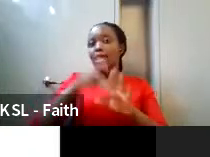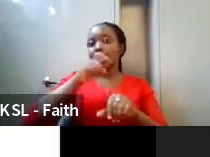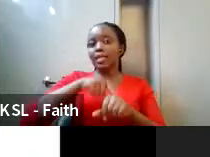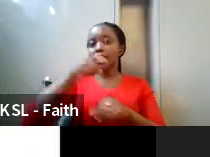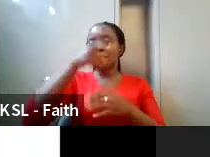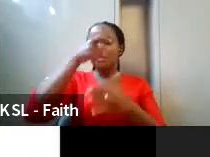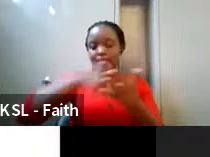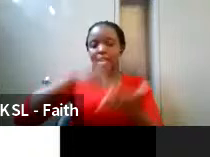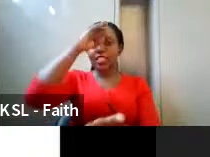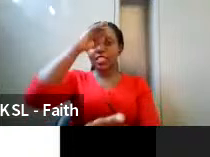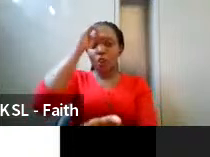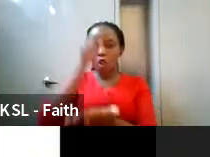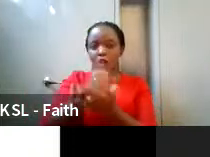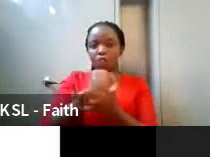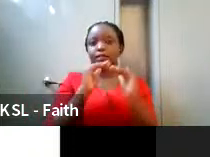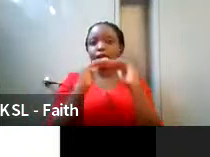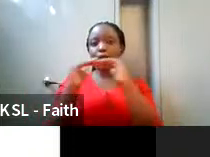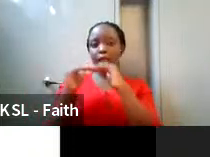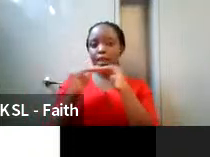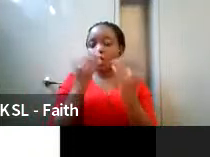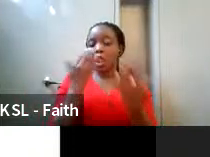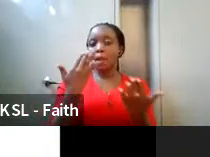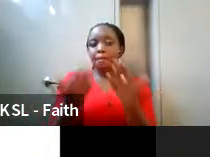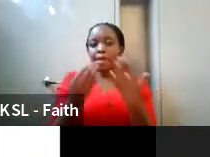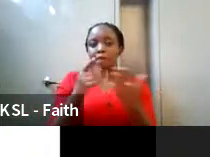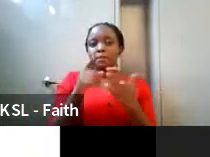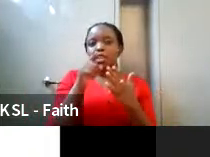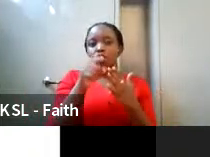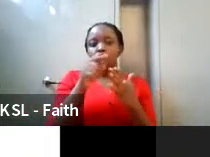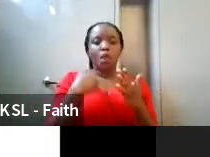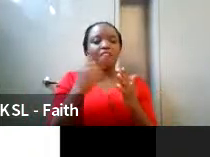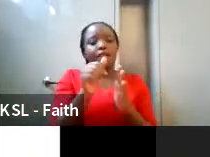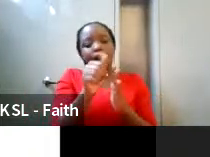office level, maybe you had